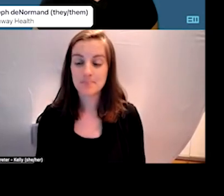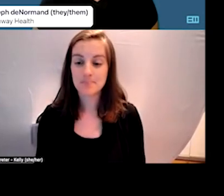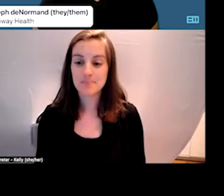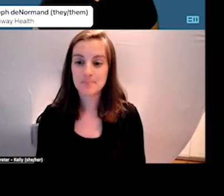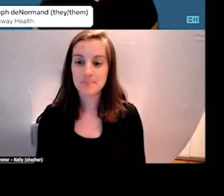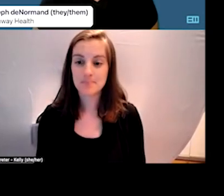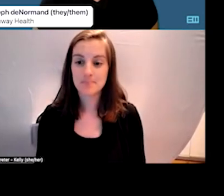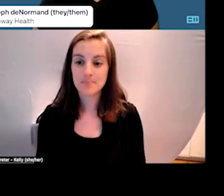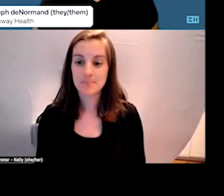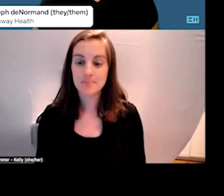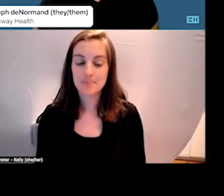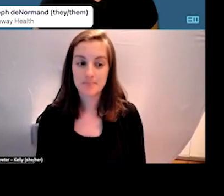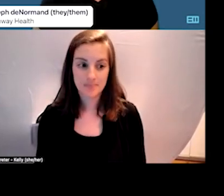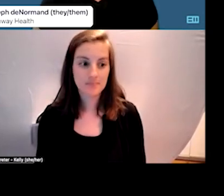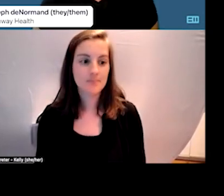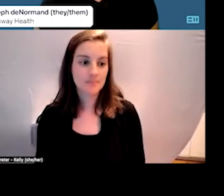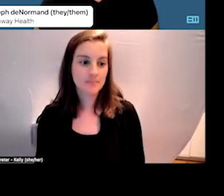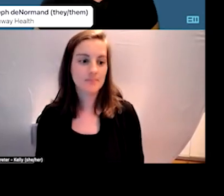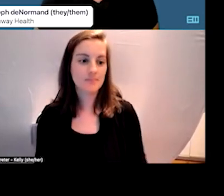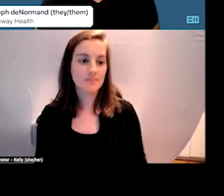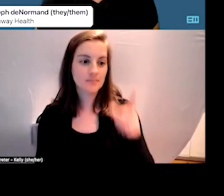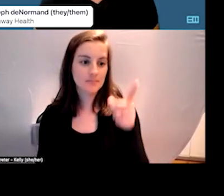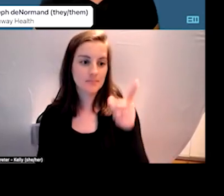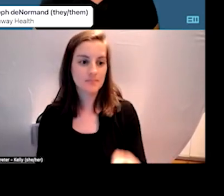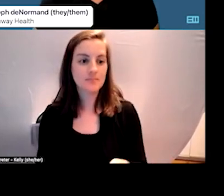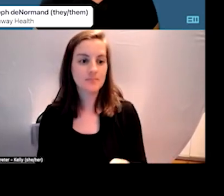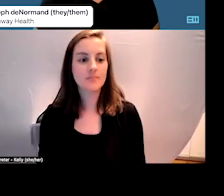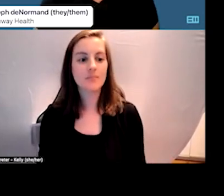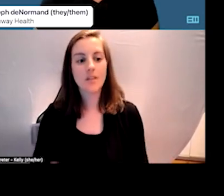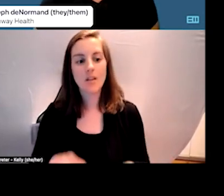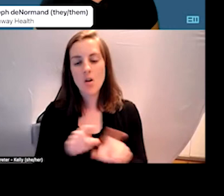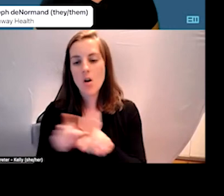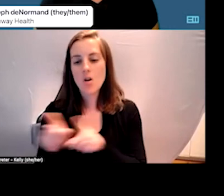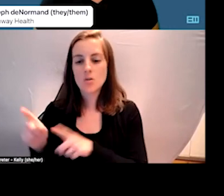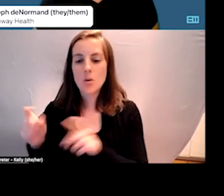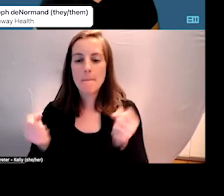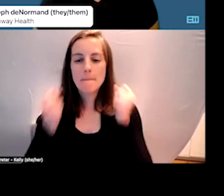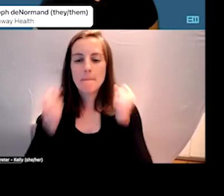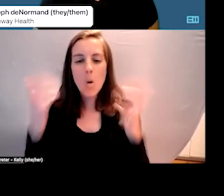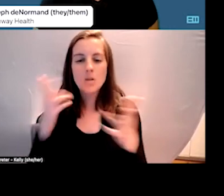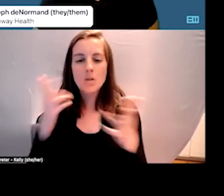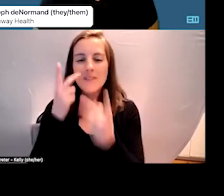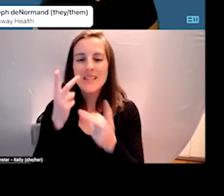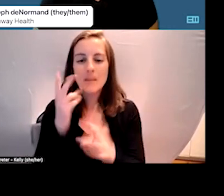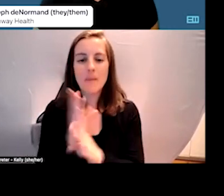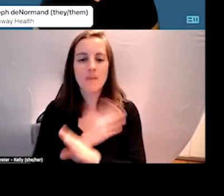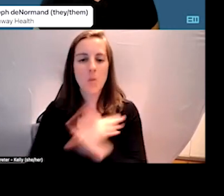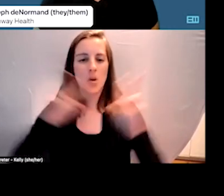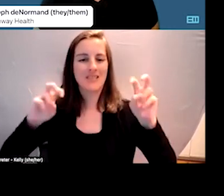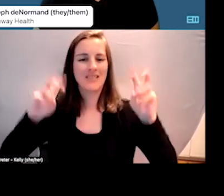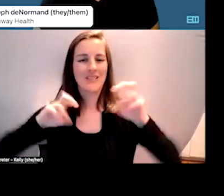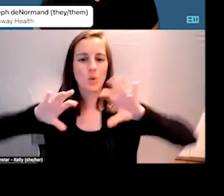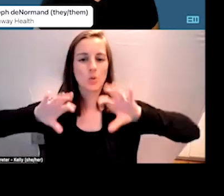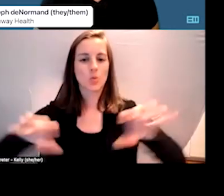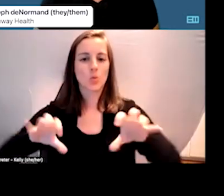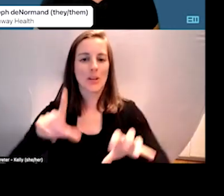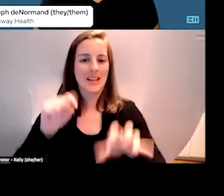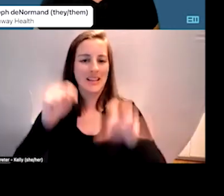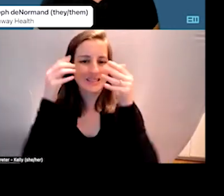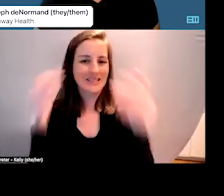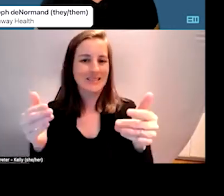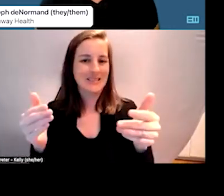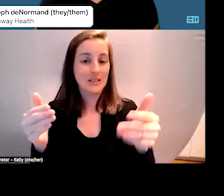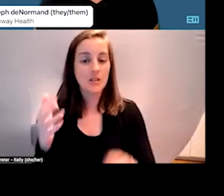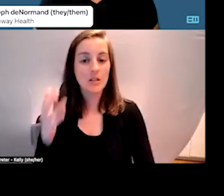here, multiple visits before, quote unquote, doing anything. I have that in quotes because the